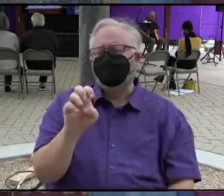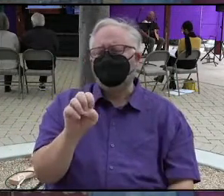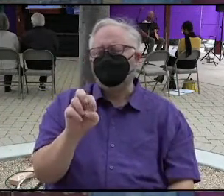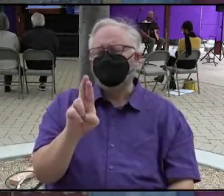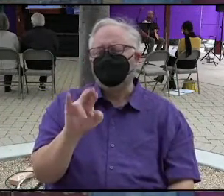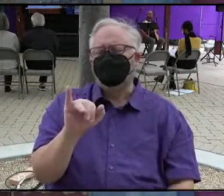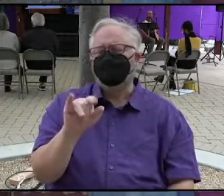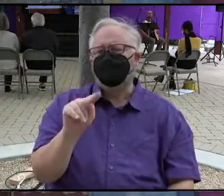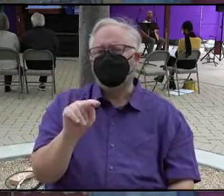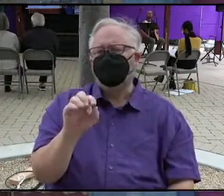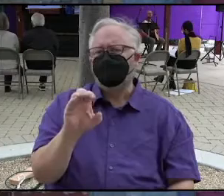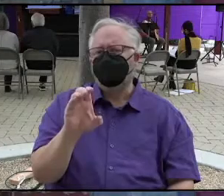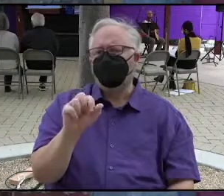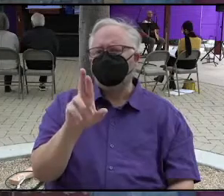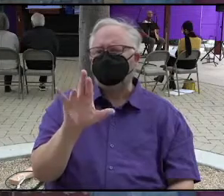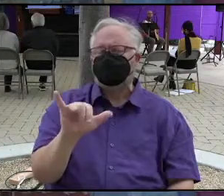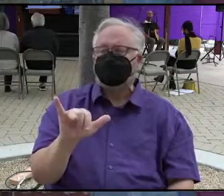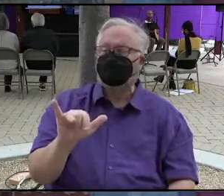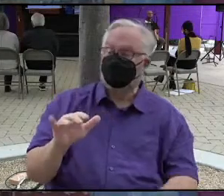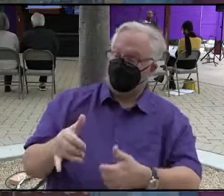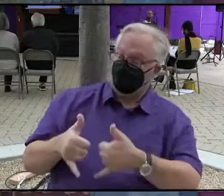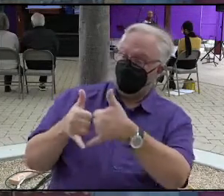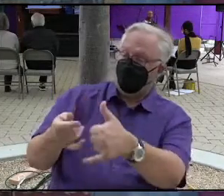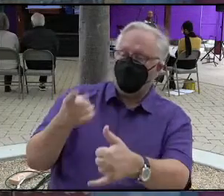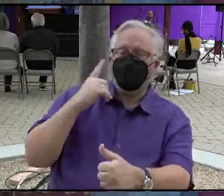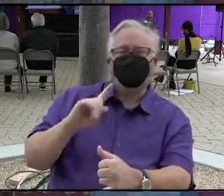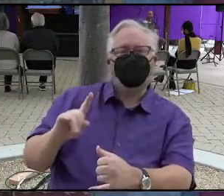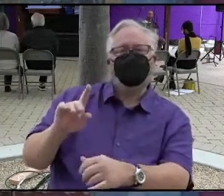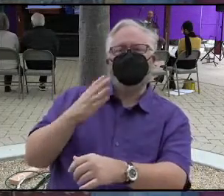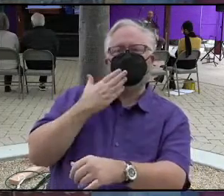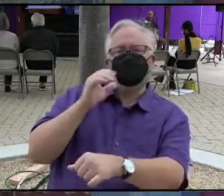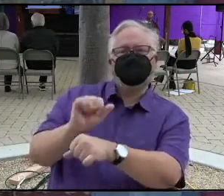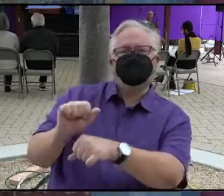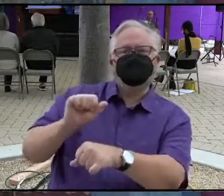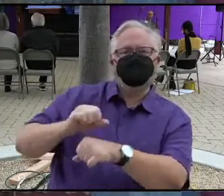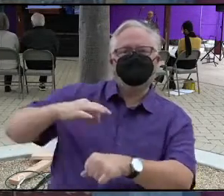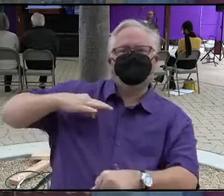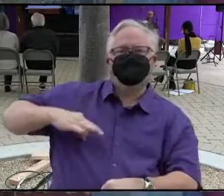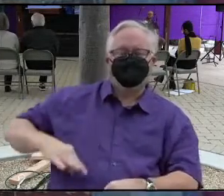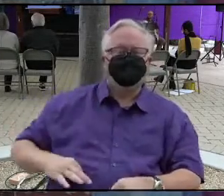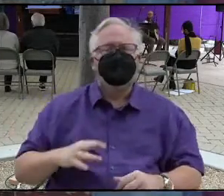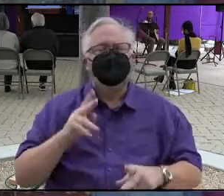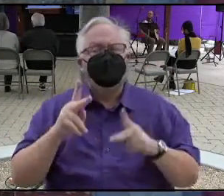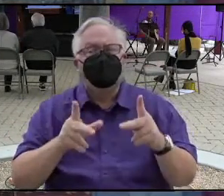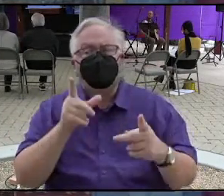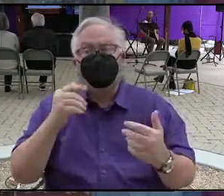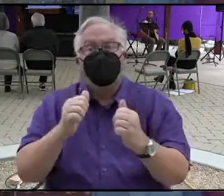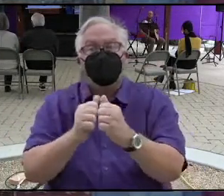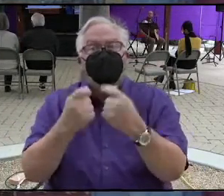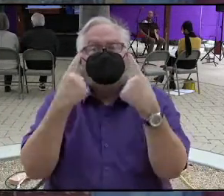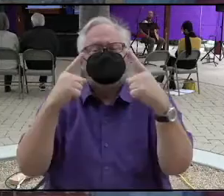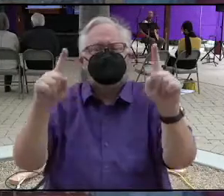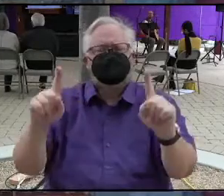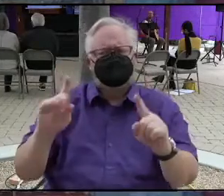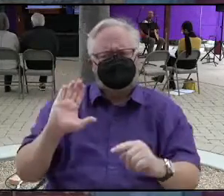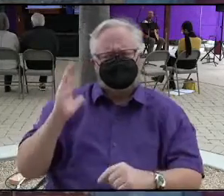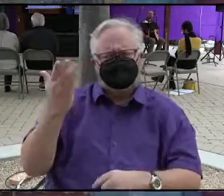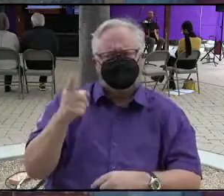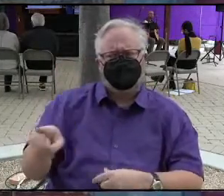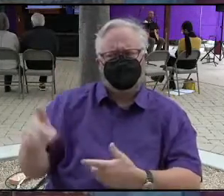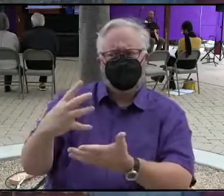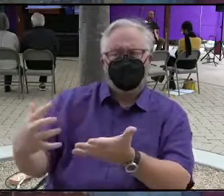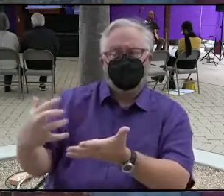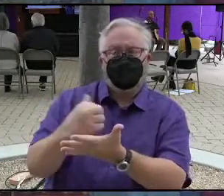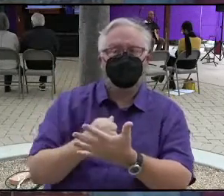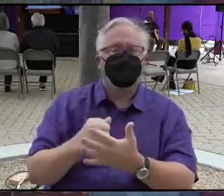America. Those who have had success are assumed to have earned it. We spend years being taught about the